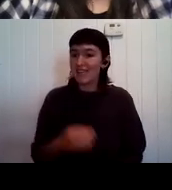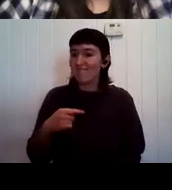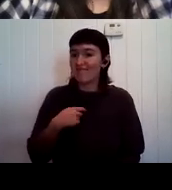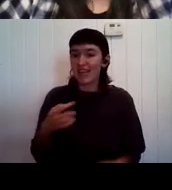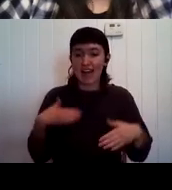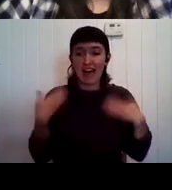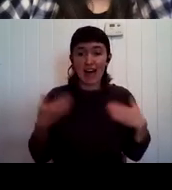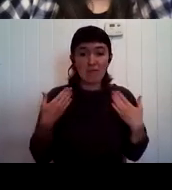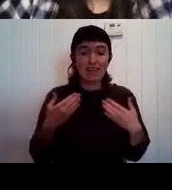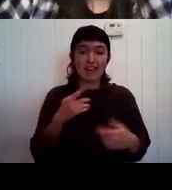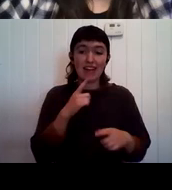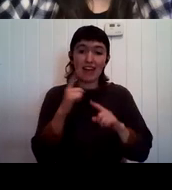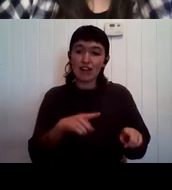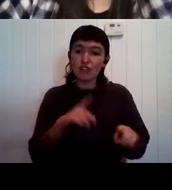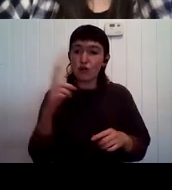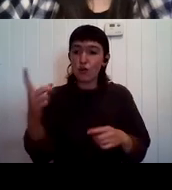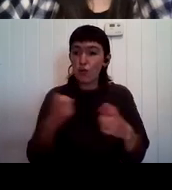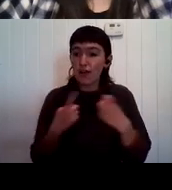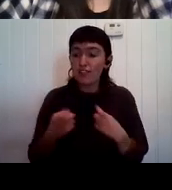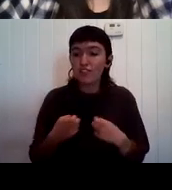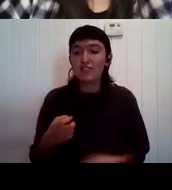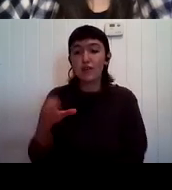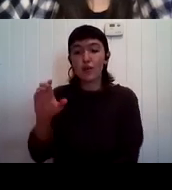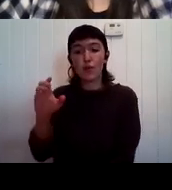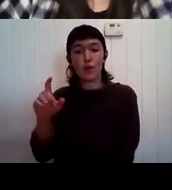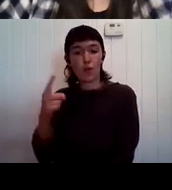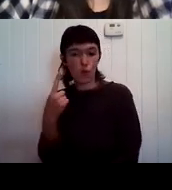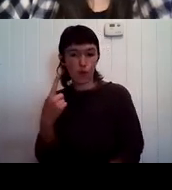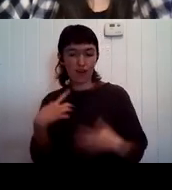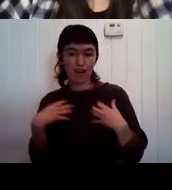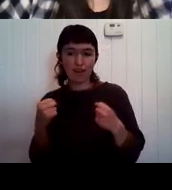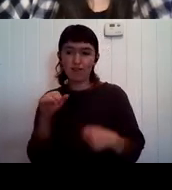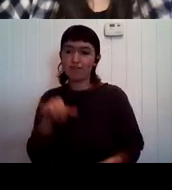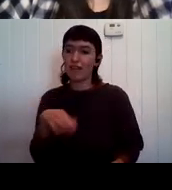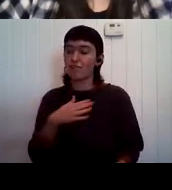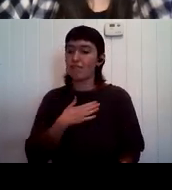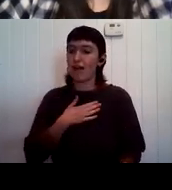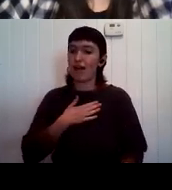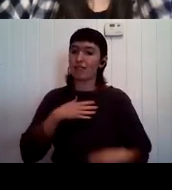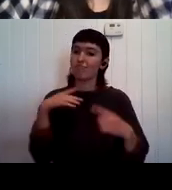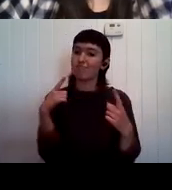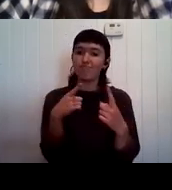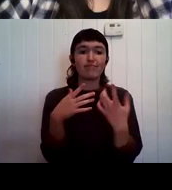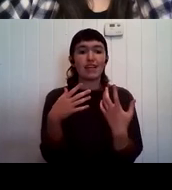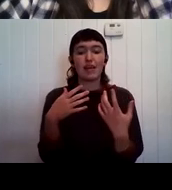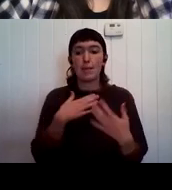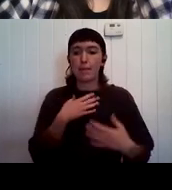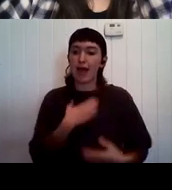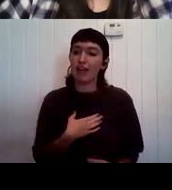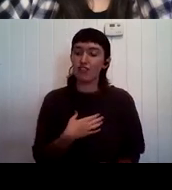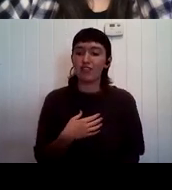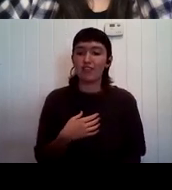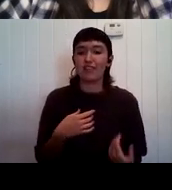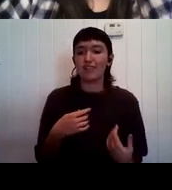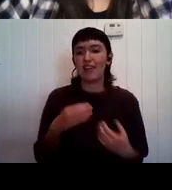questions. One Health is my absolute passion as well as education. So this is really a treat for me. And let's